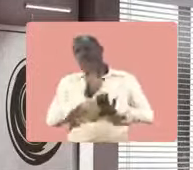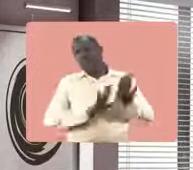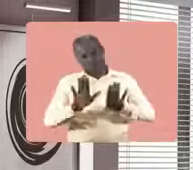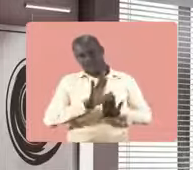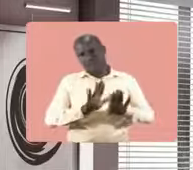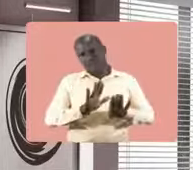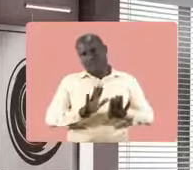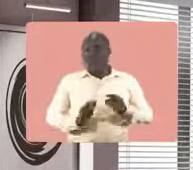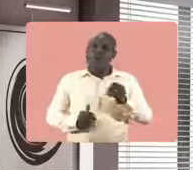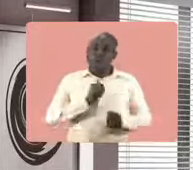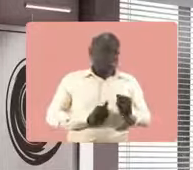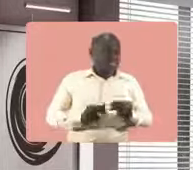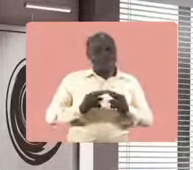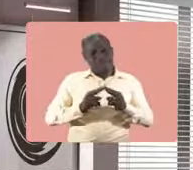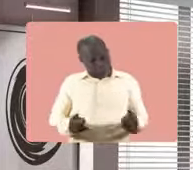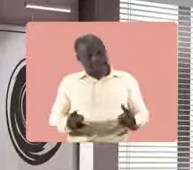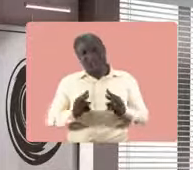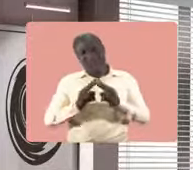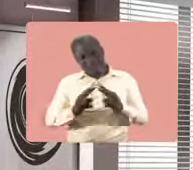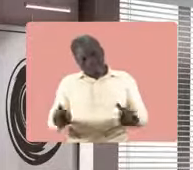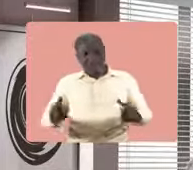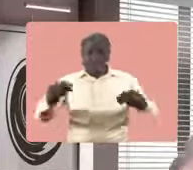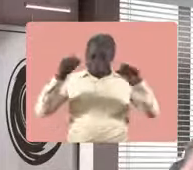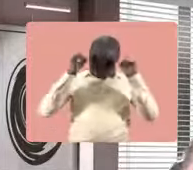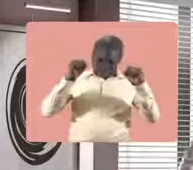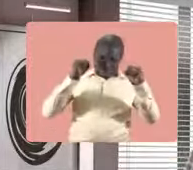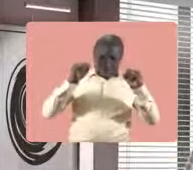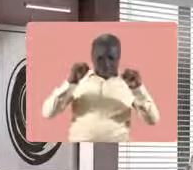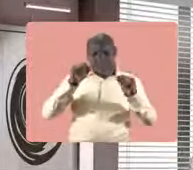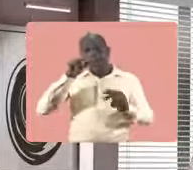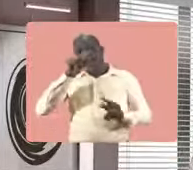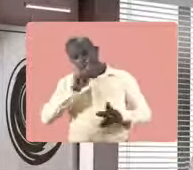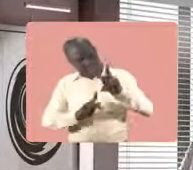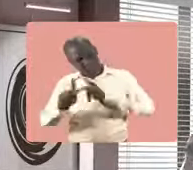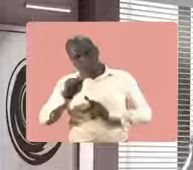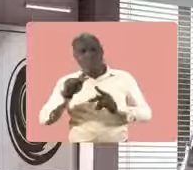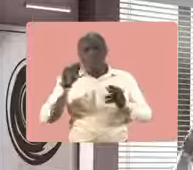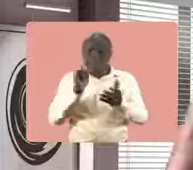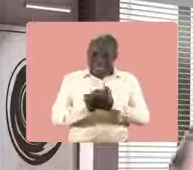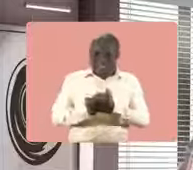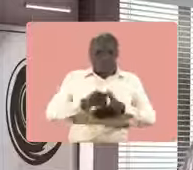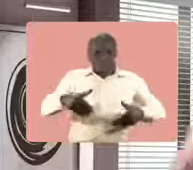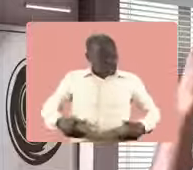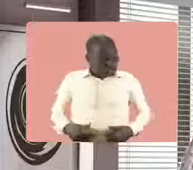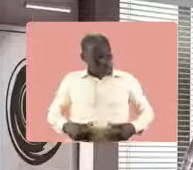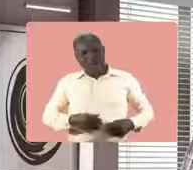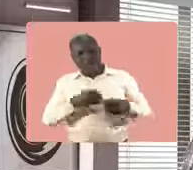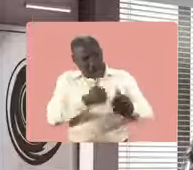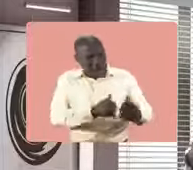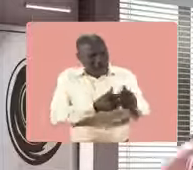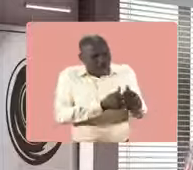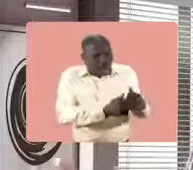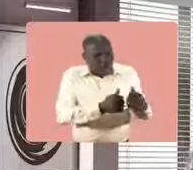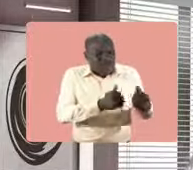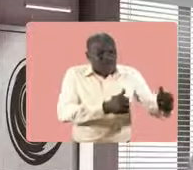mimu empanifo be ba akwe emfa ma mu bio mo mrante ne maba wa no a mo de party sem e de ayem wo aduane ni mu nsu a chese